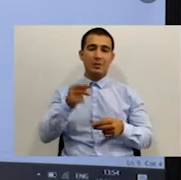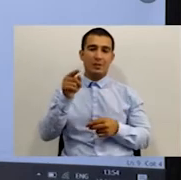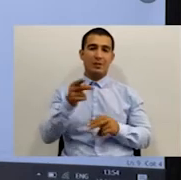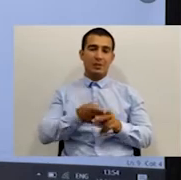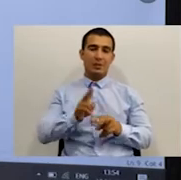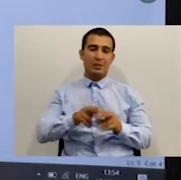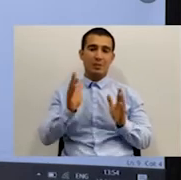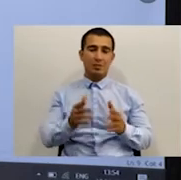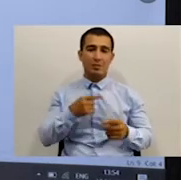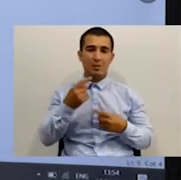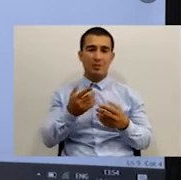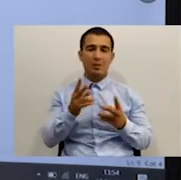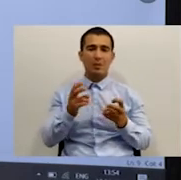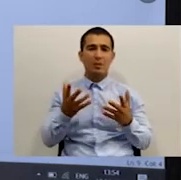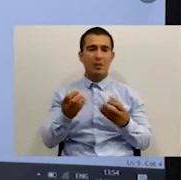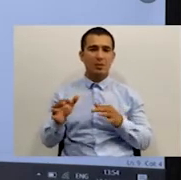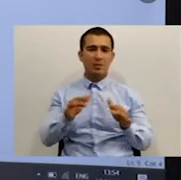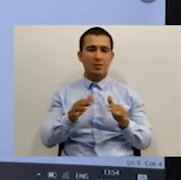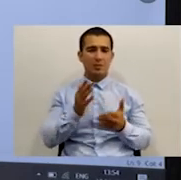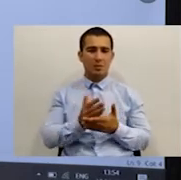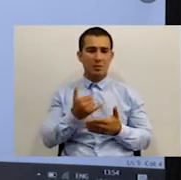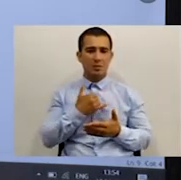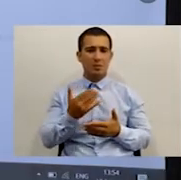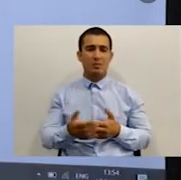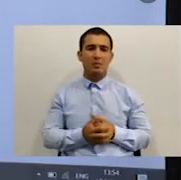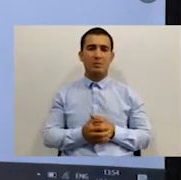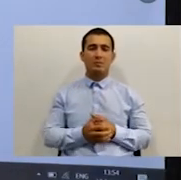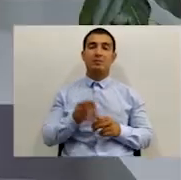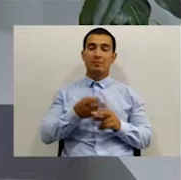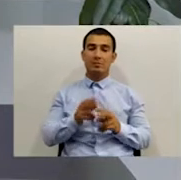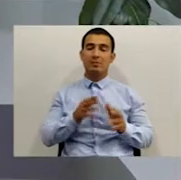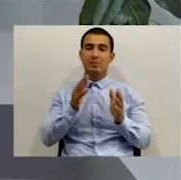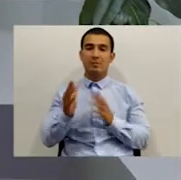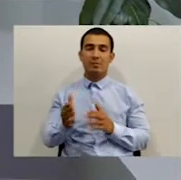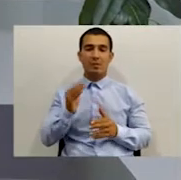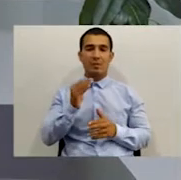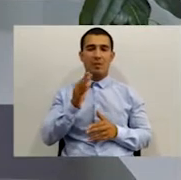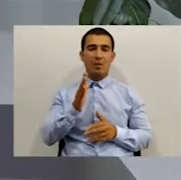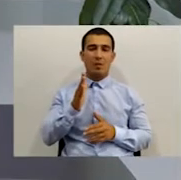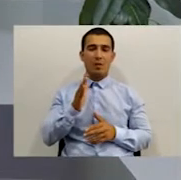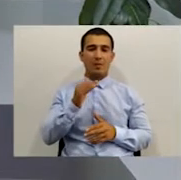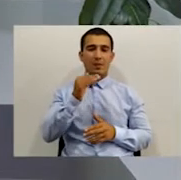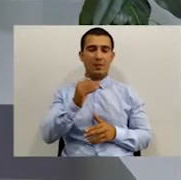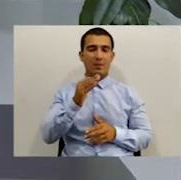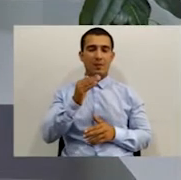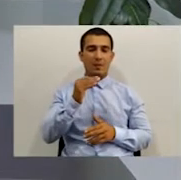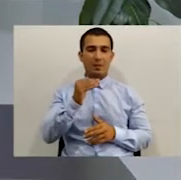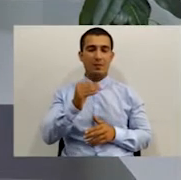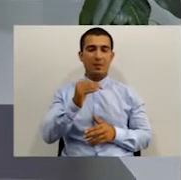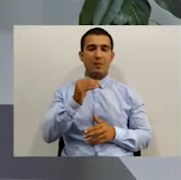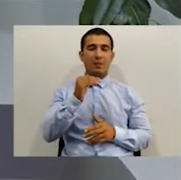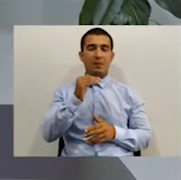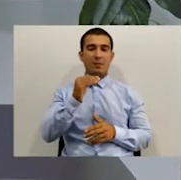chizadi deb tushunib qolsak bo'lar ekan. Ana endi yana qanday amallar bajarishimiz mumkin? Buni ko'rib o'tamiz. Forward misol